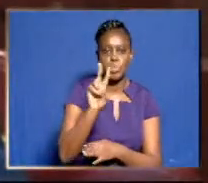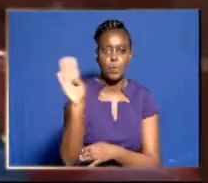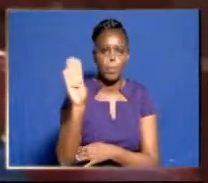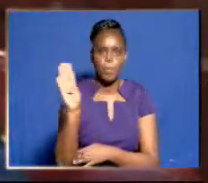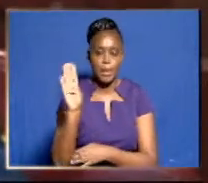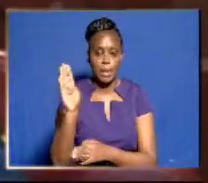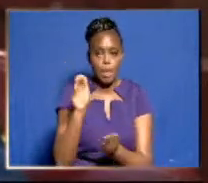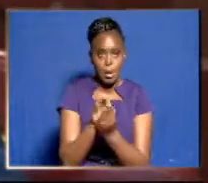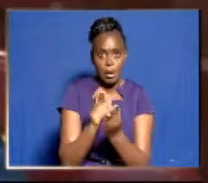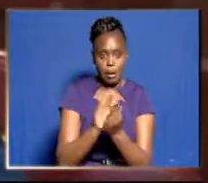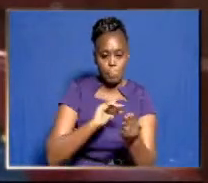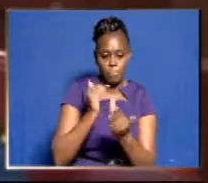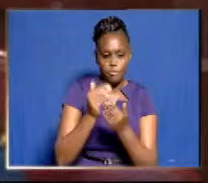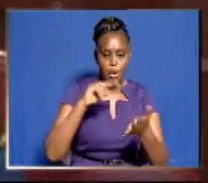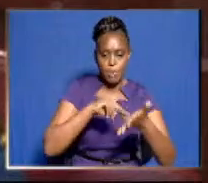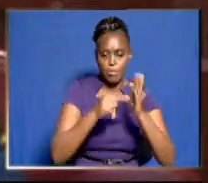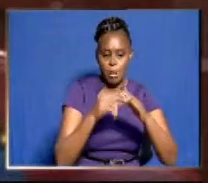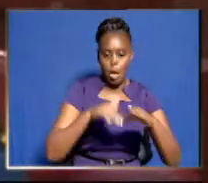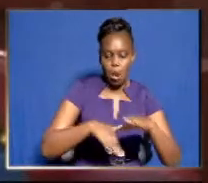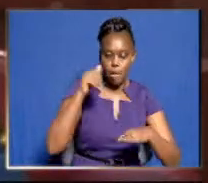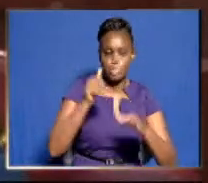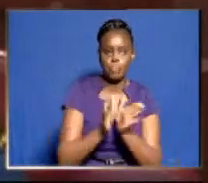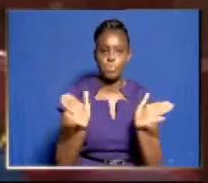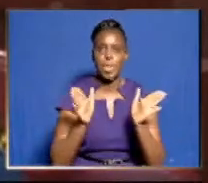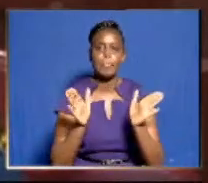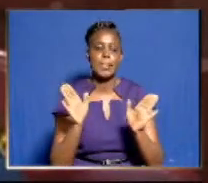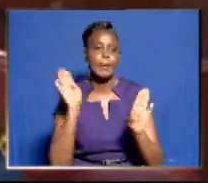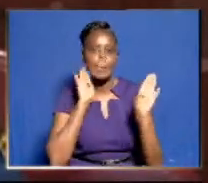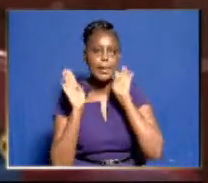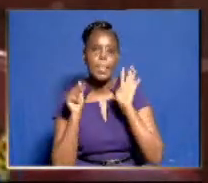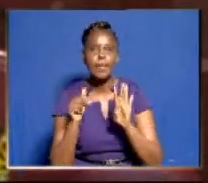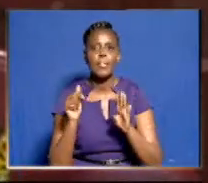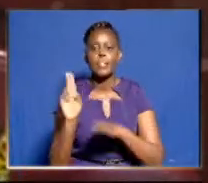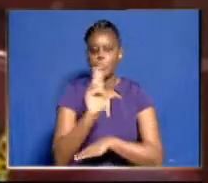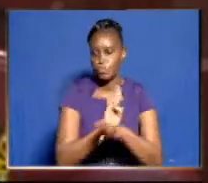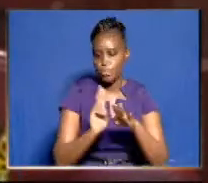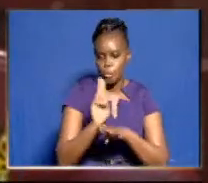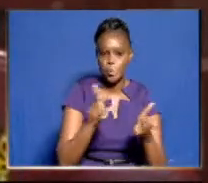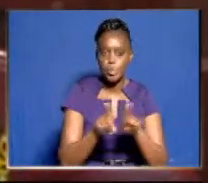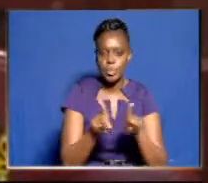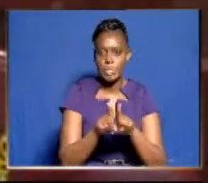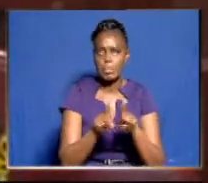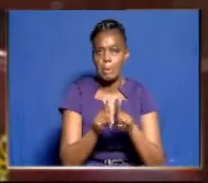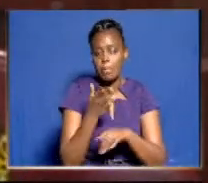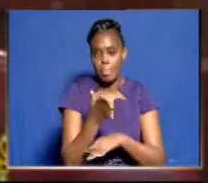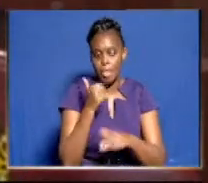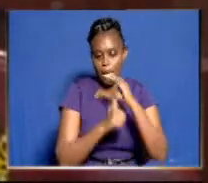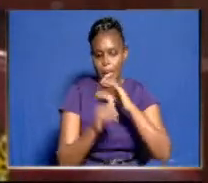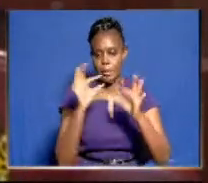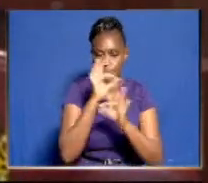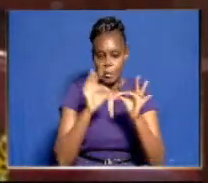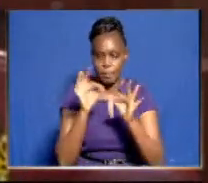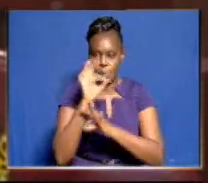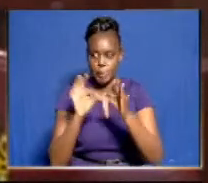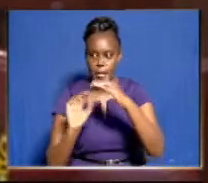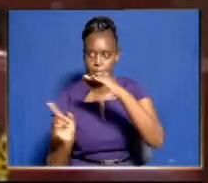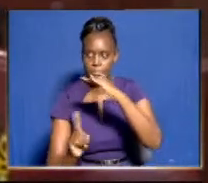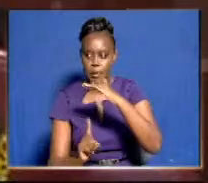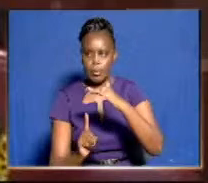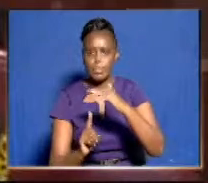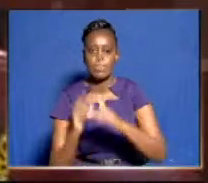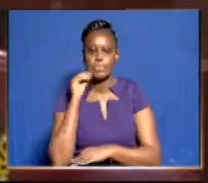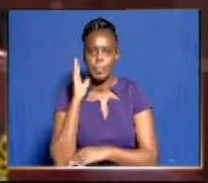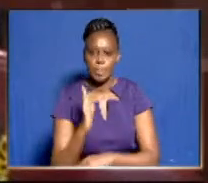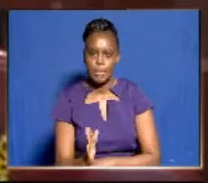aside to fund projects arising from public hearings. This expenditure should also be domiciled under specific ministries. Mr.